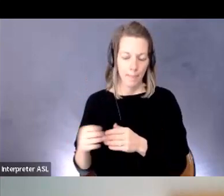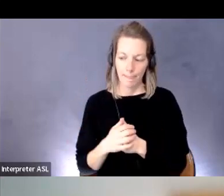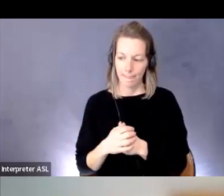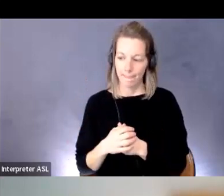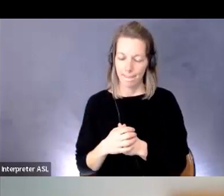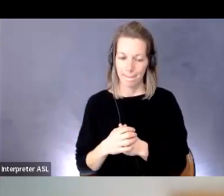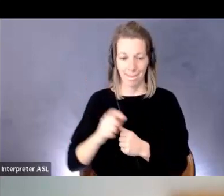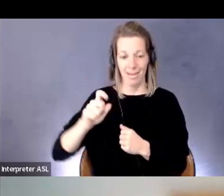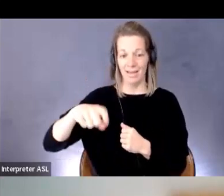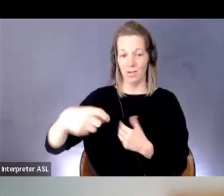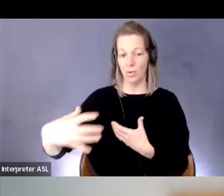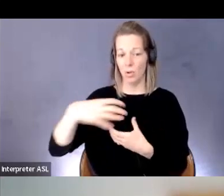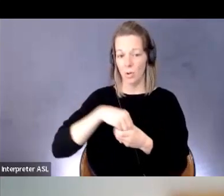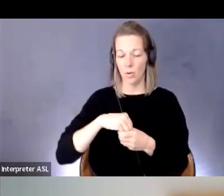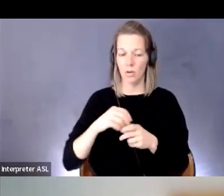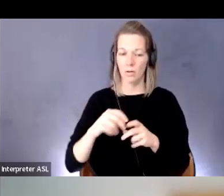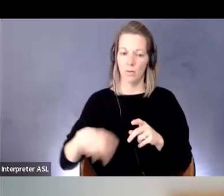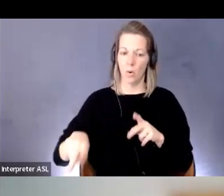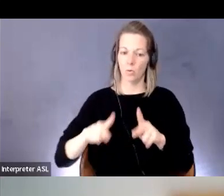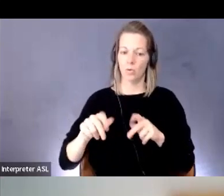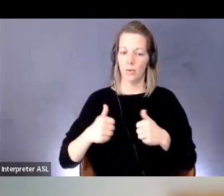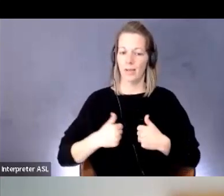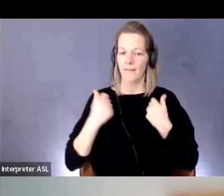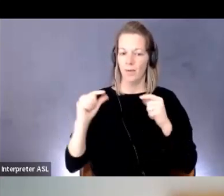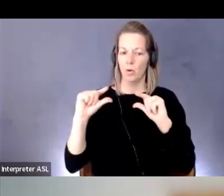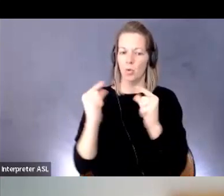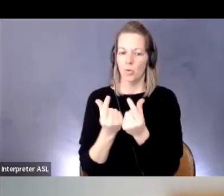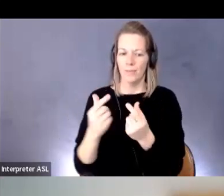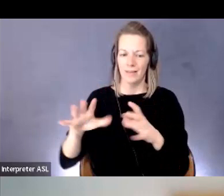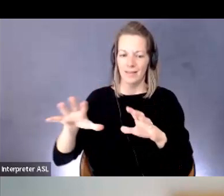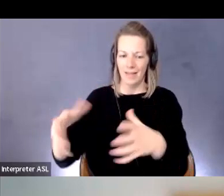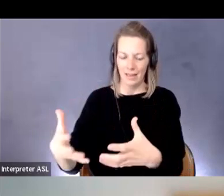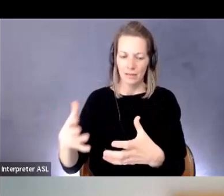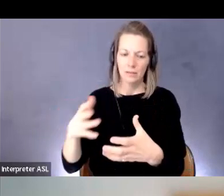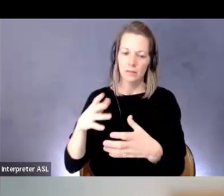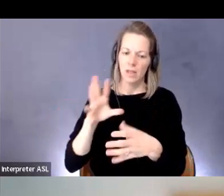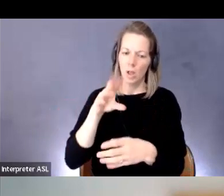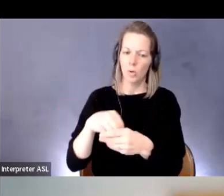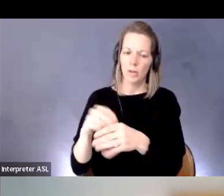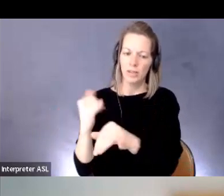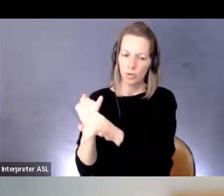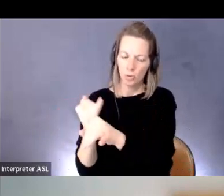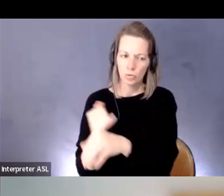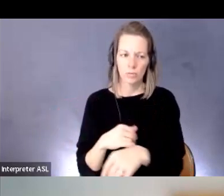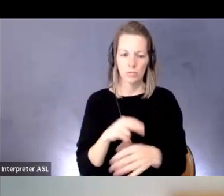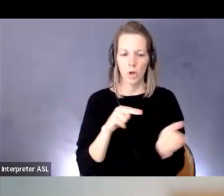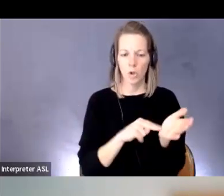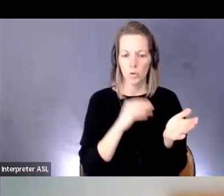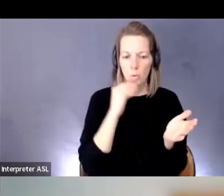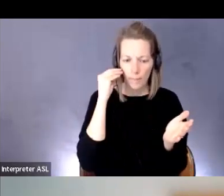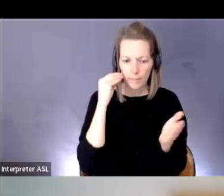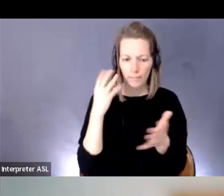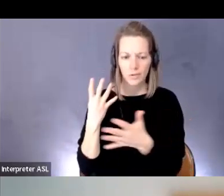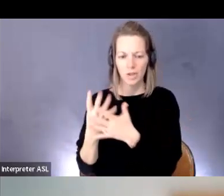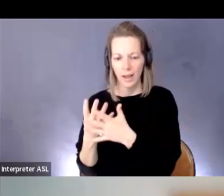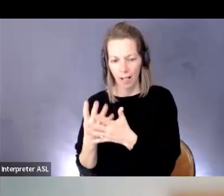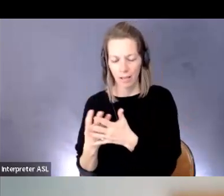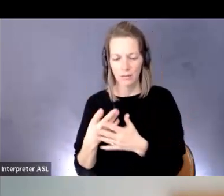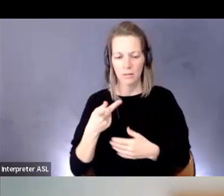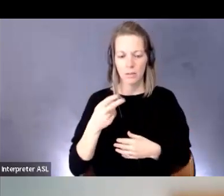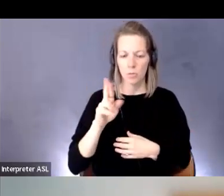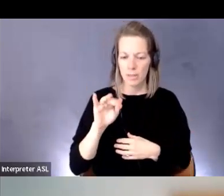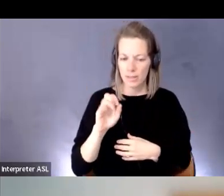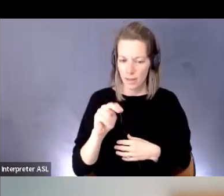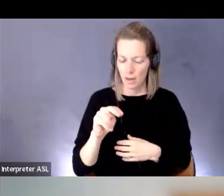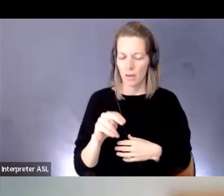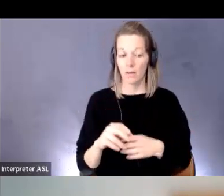And we need to include those who live in group settings, including institutions, nursing homes, jails, and prisons. Out of